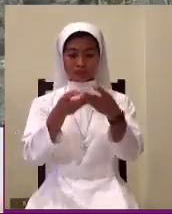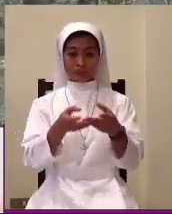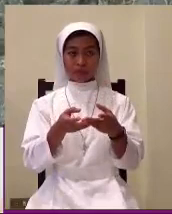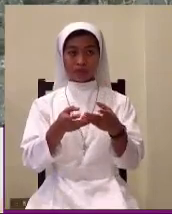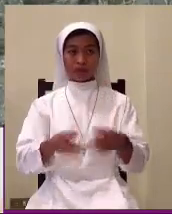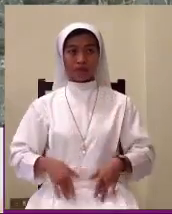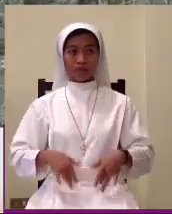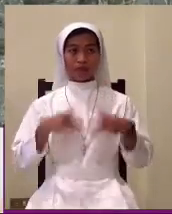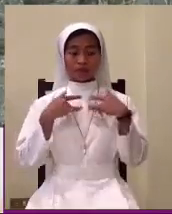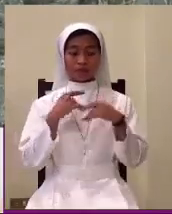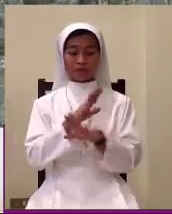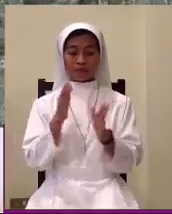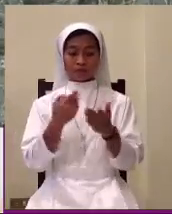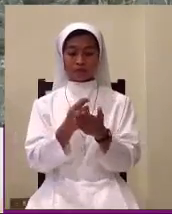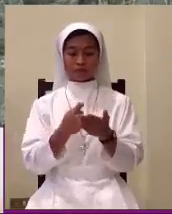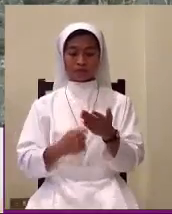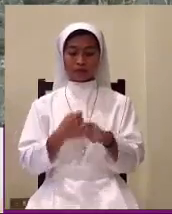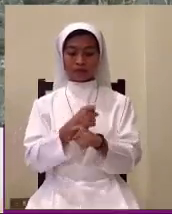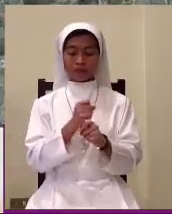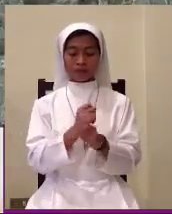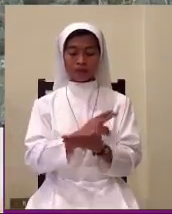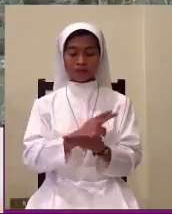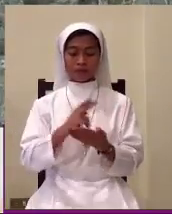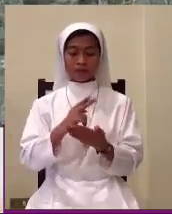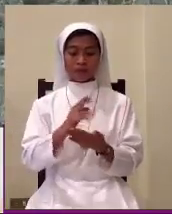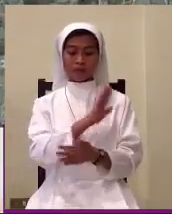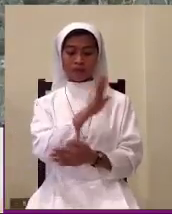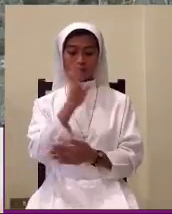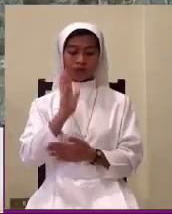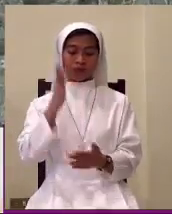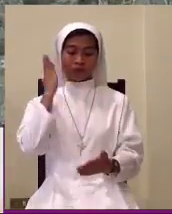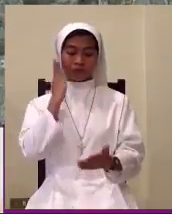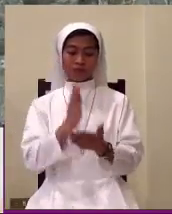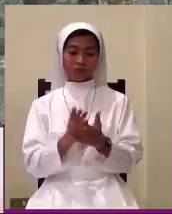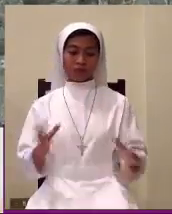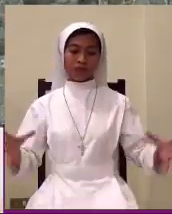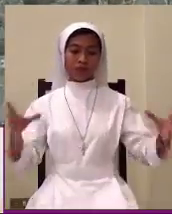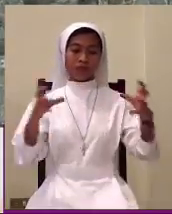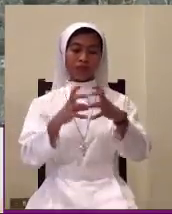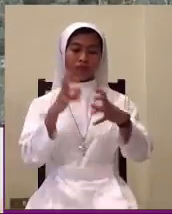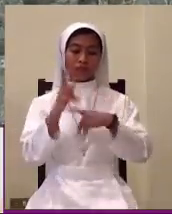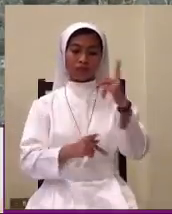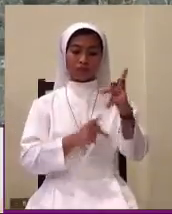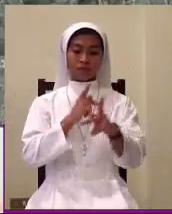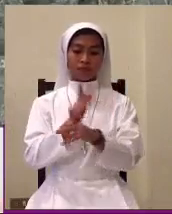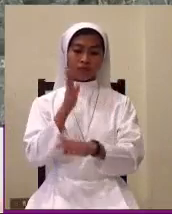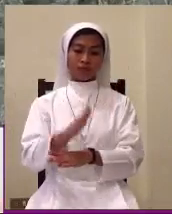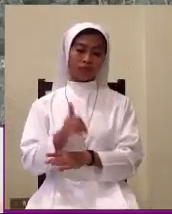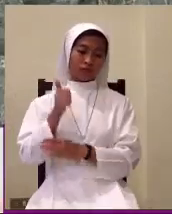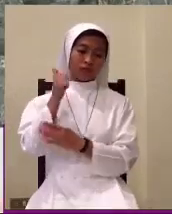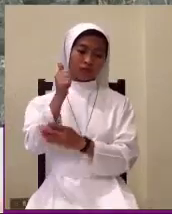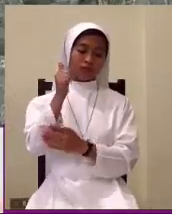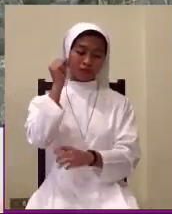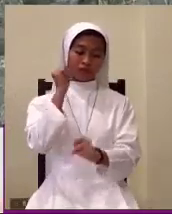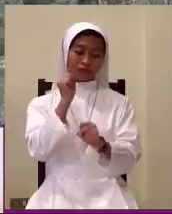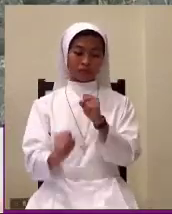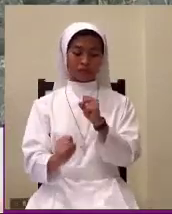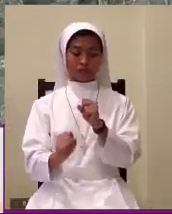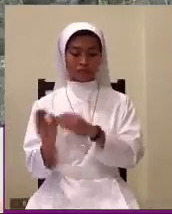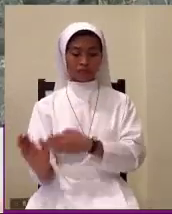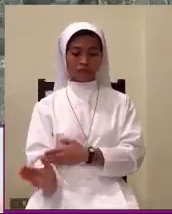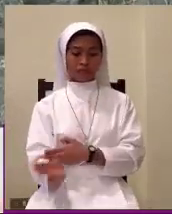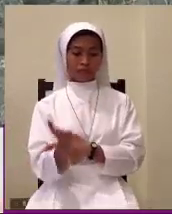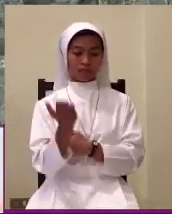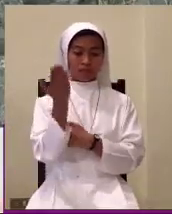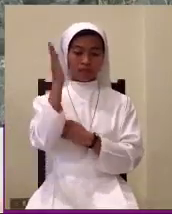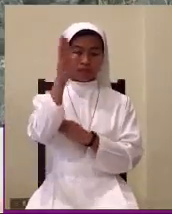make them holy, and you never cease to gather a people to yourself, so that from the rising of the sun to